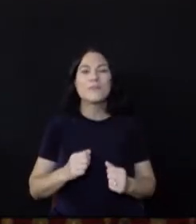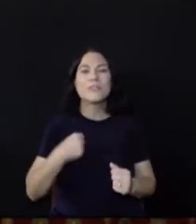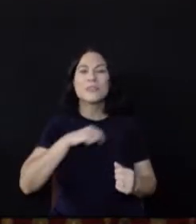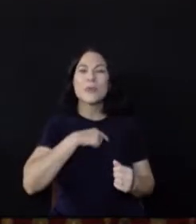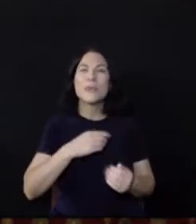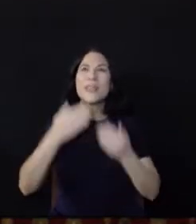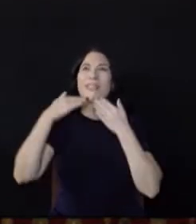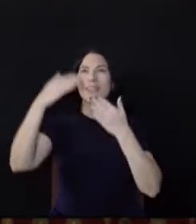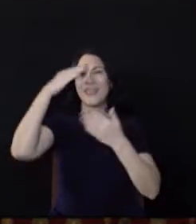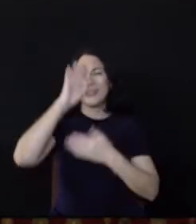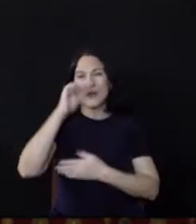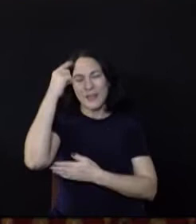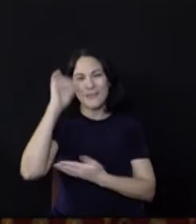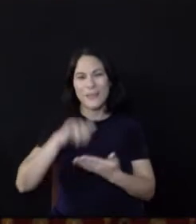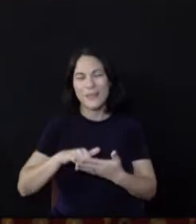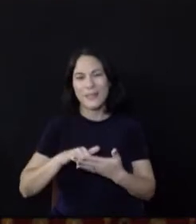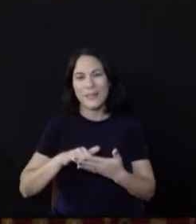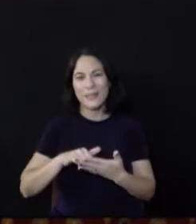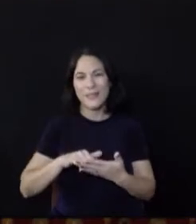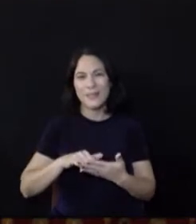God thanks for that.